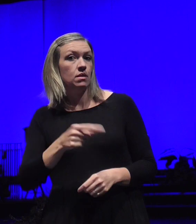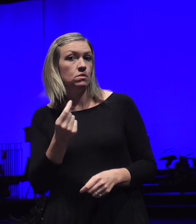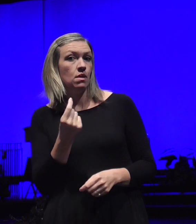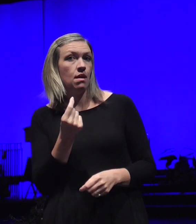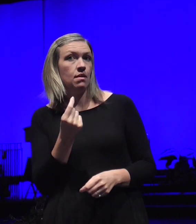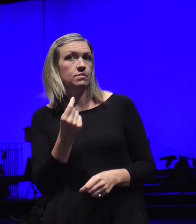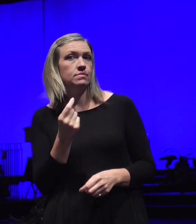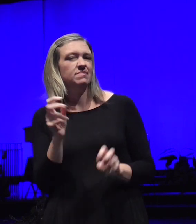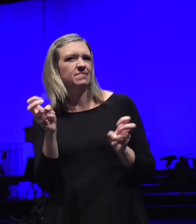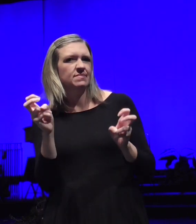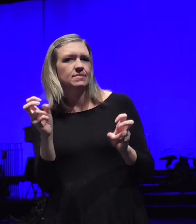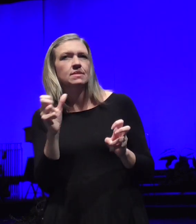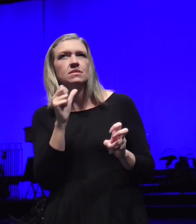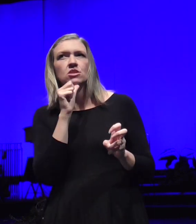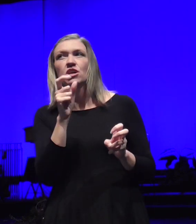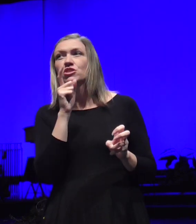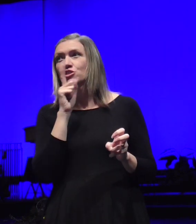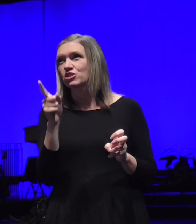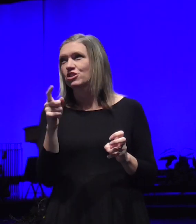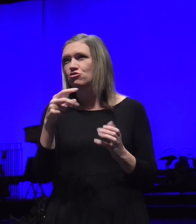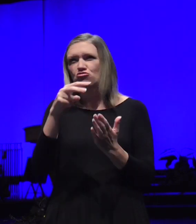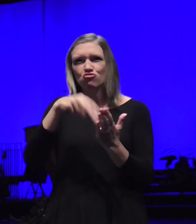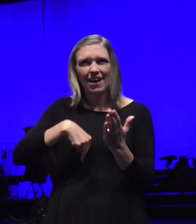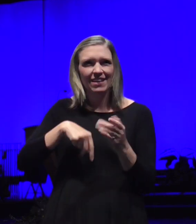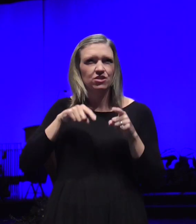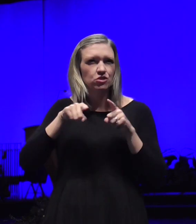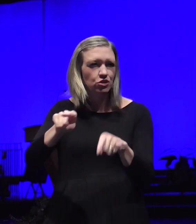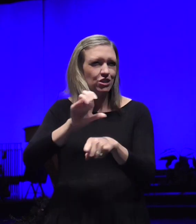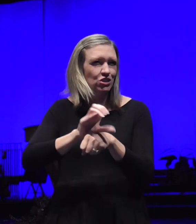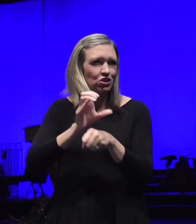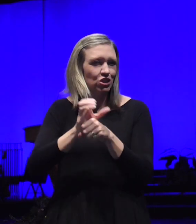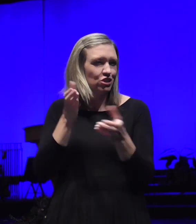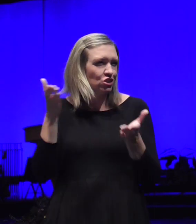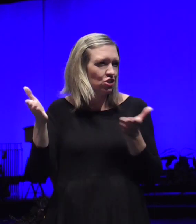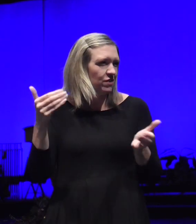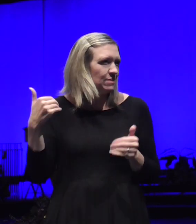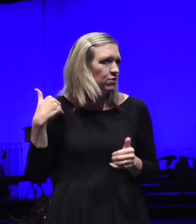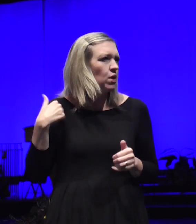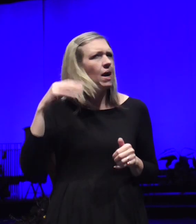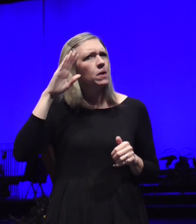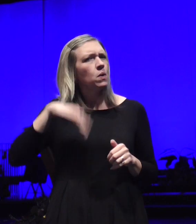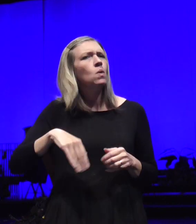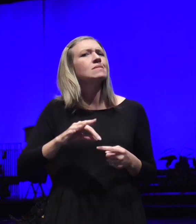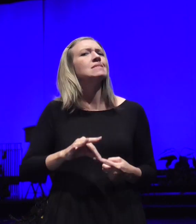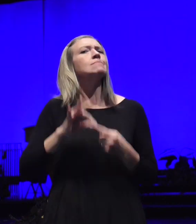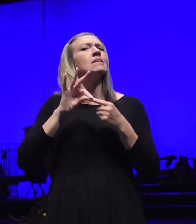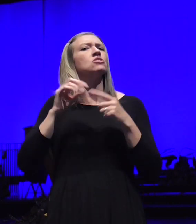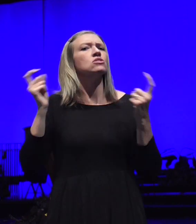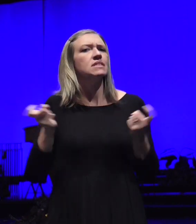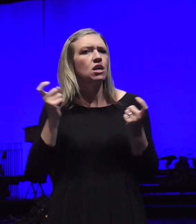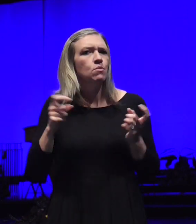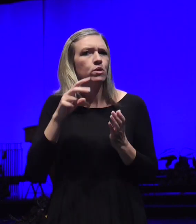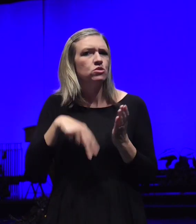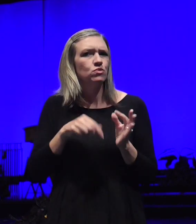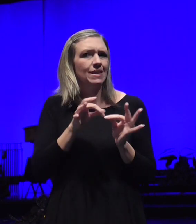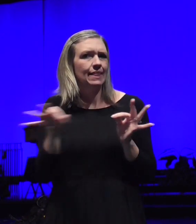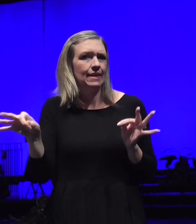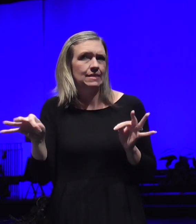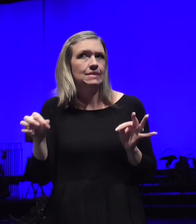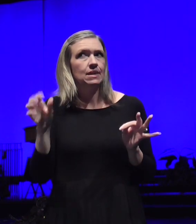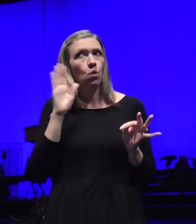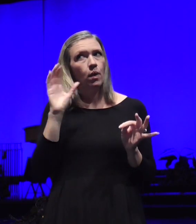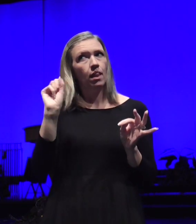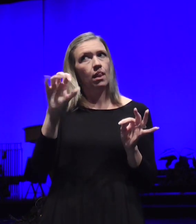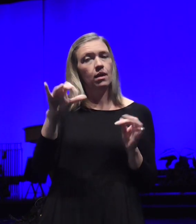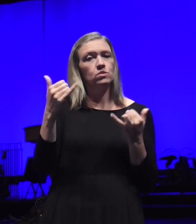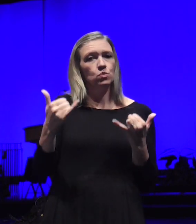said. And I don't know if this has ever been read in a church service. I know it's read at special ceremonies, but I'm going to read this today.